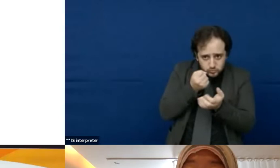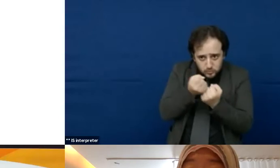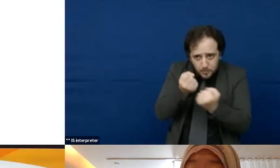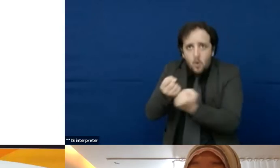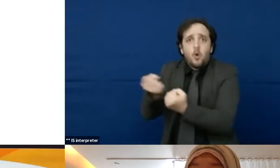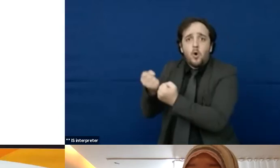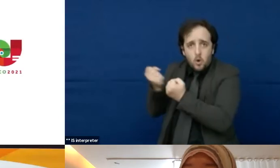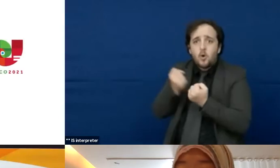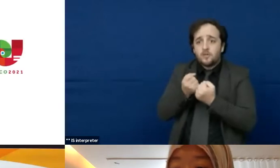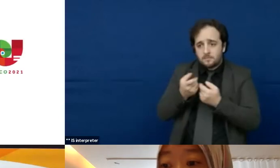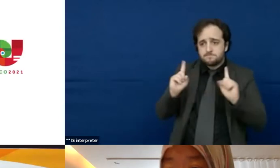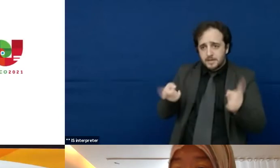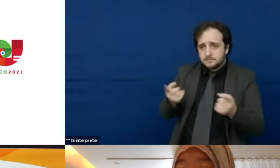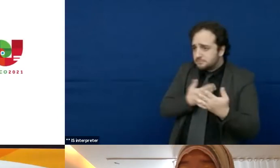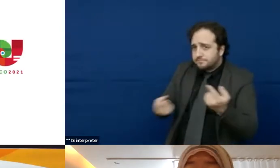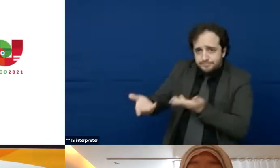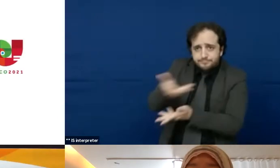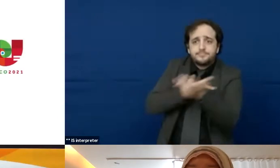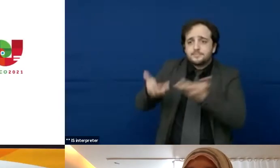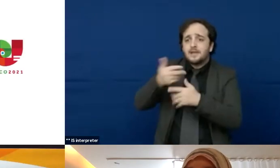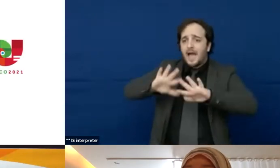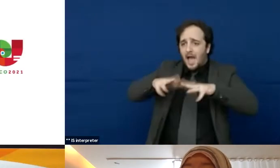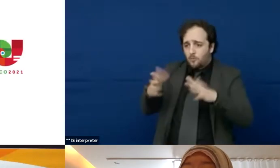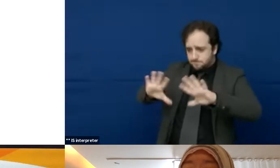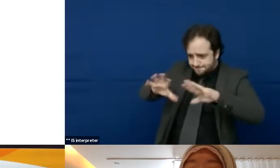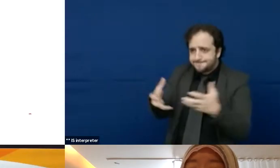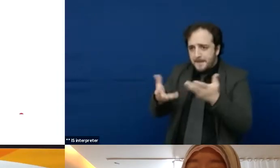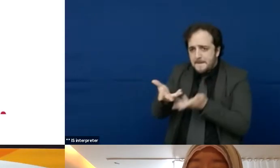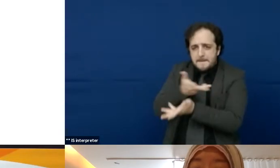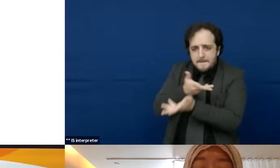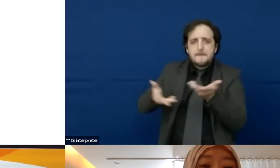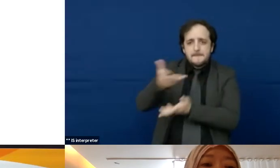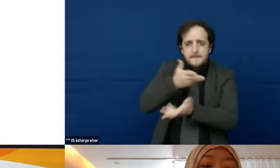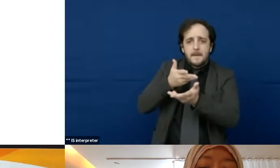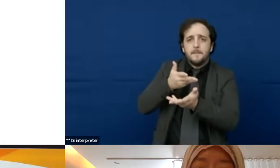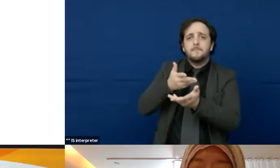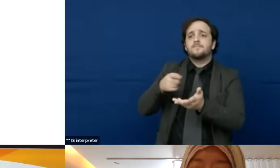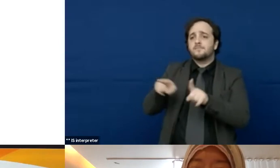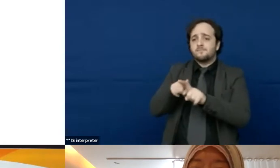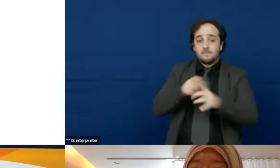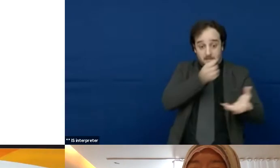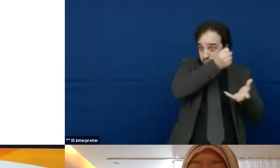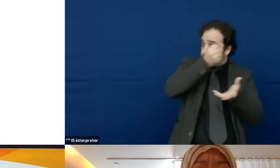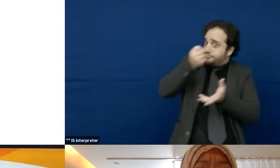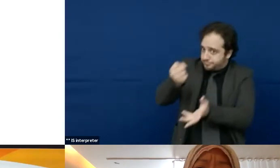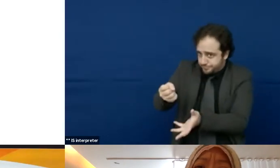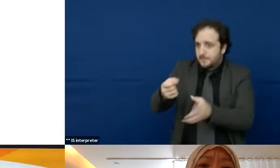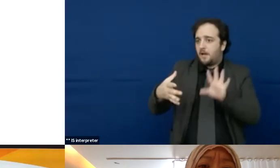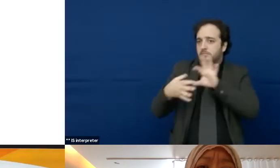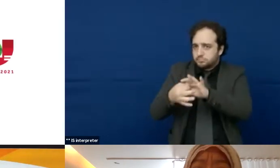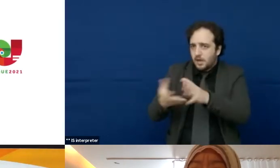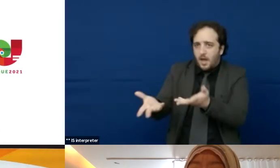and research and study methodologies, and many more tools, yeah? Grassroots organization and their partners have